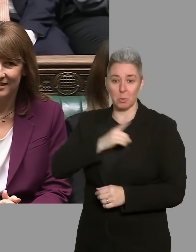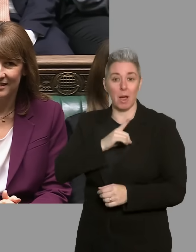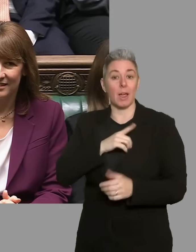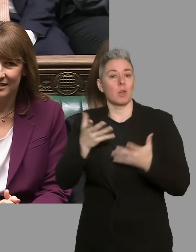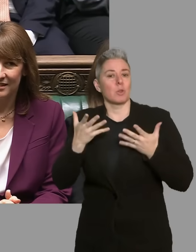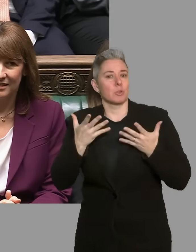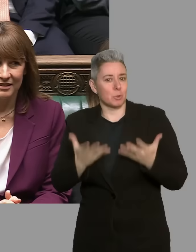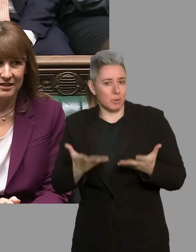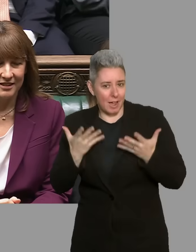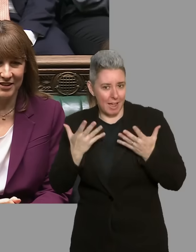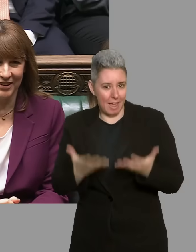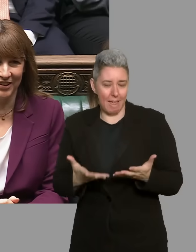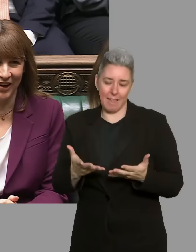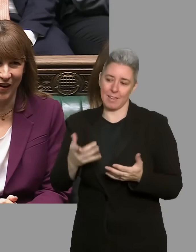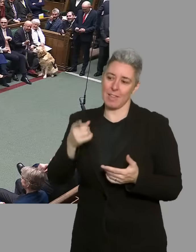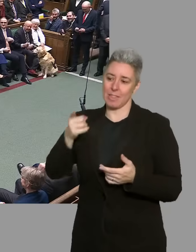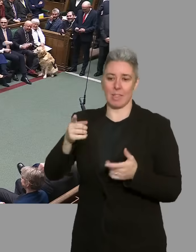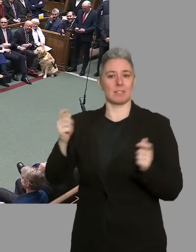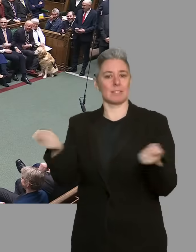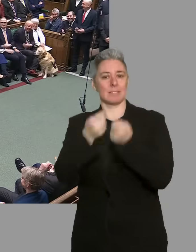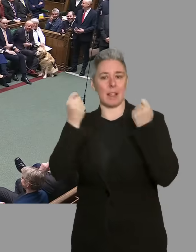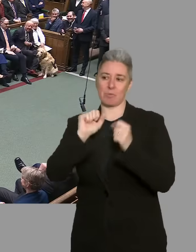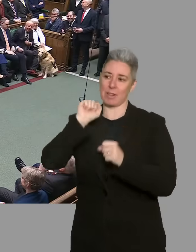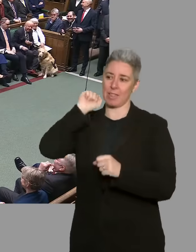Christmas in Russia.